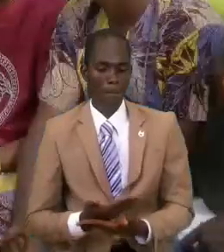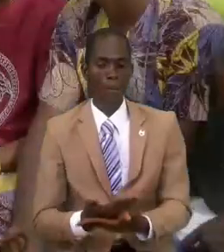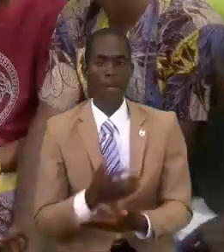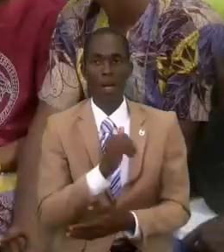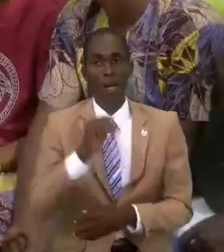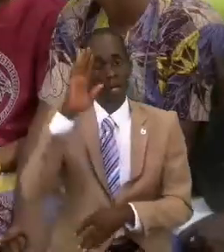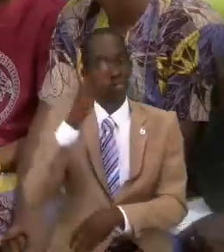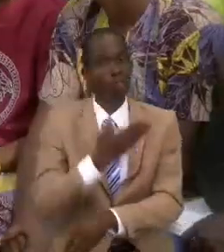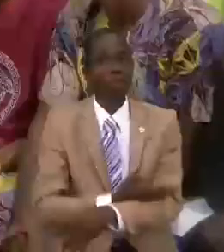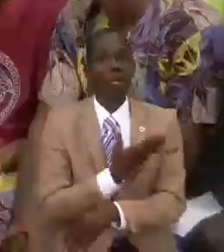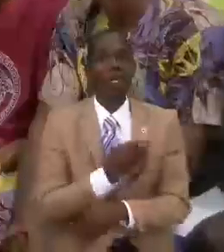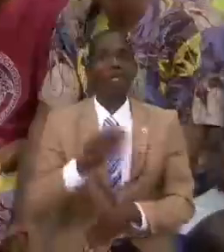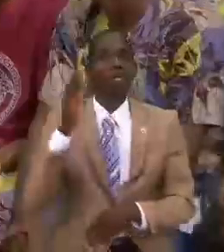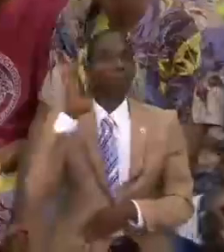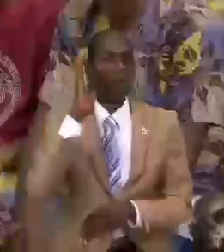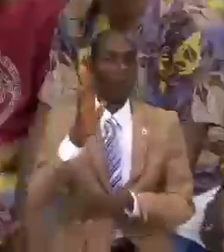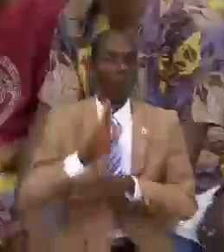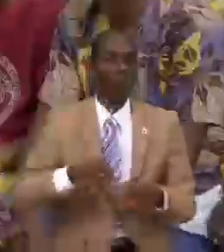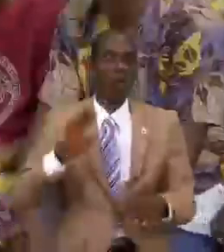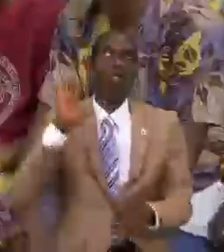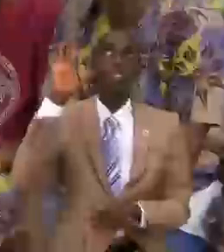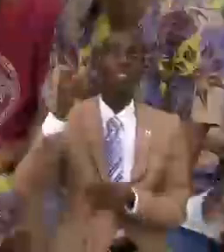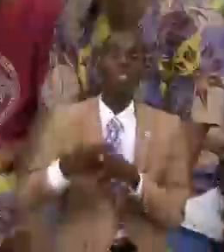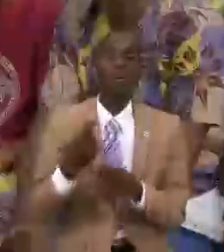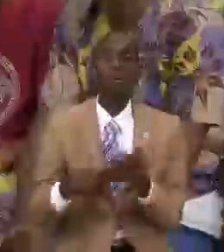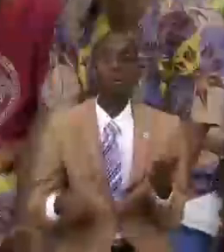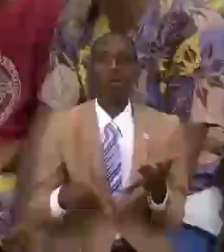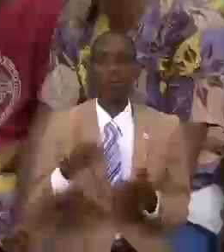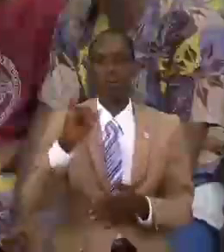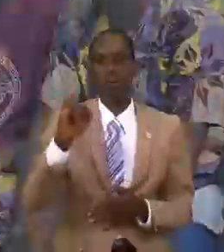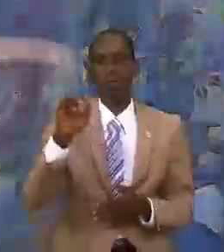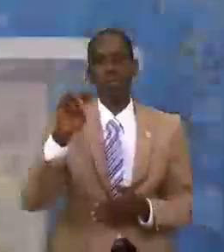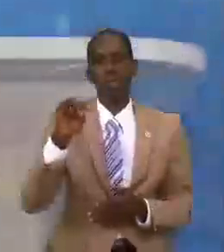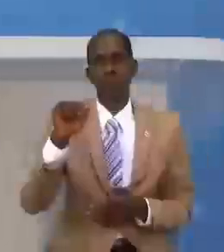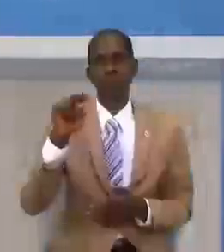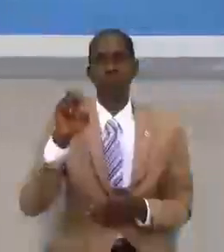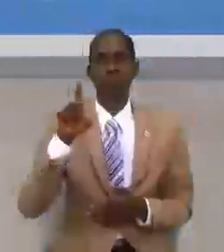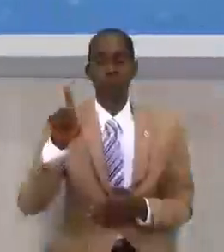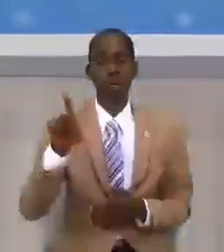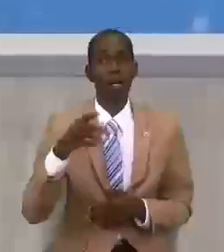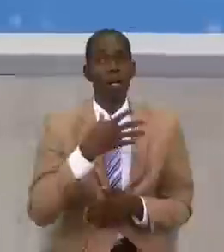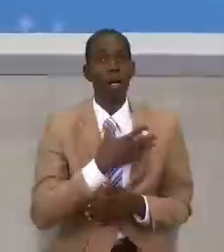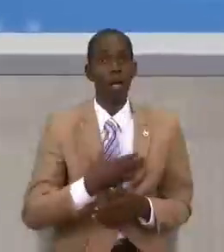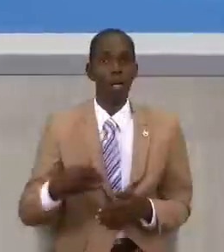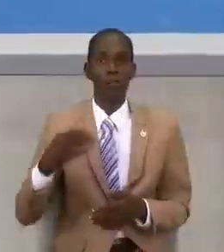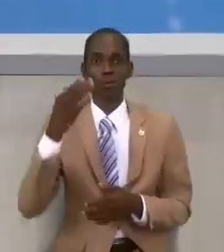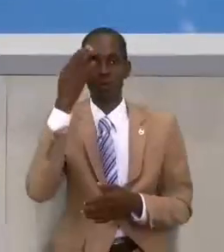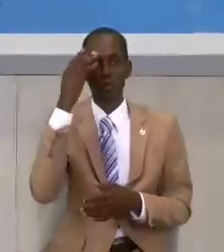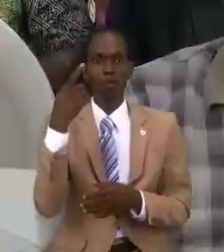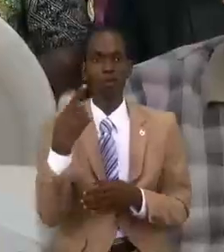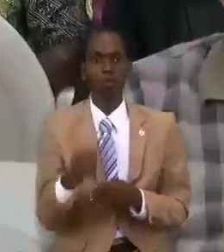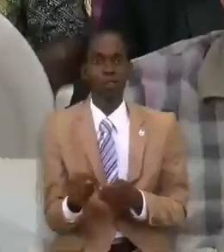me, Emmanuel. And you know the fulfillment of that if you come to Matthew chapter